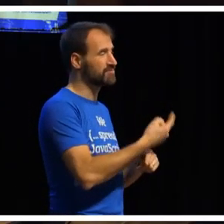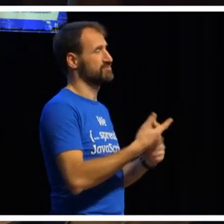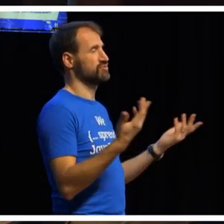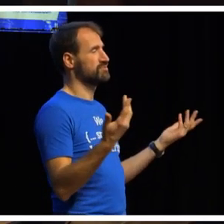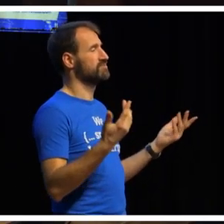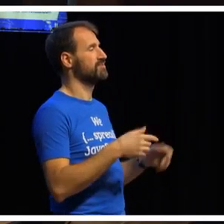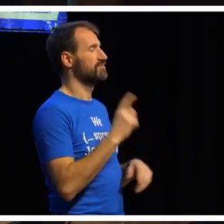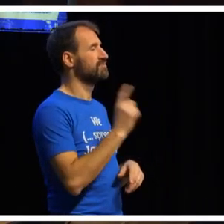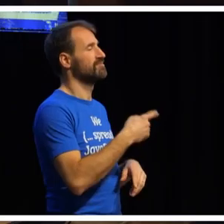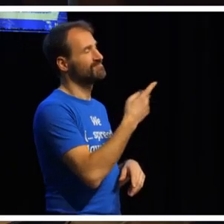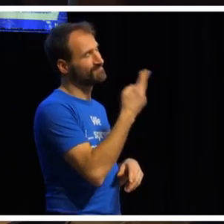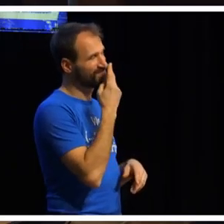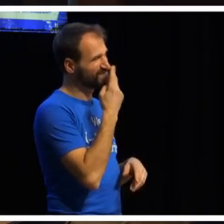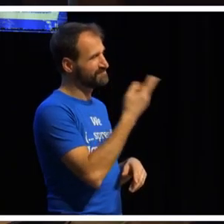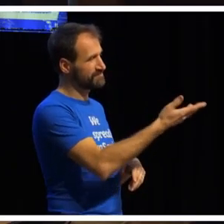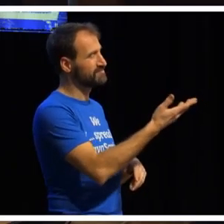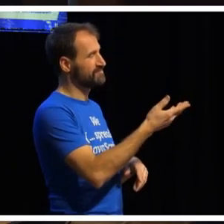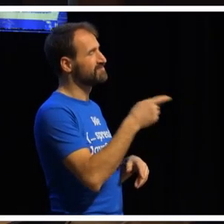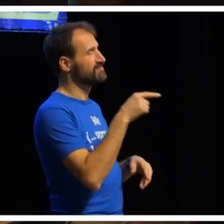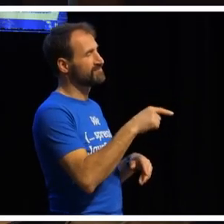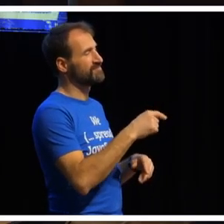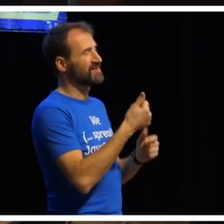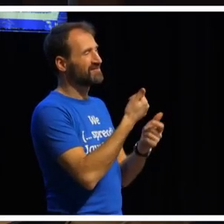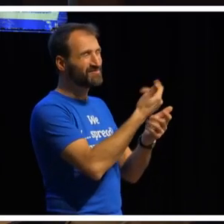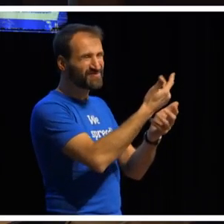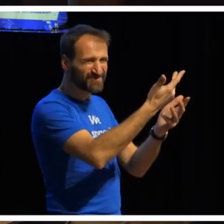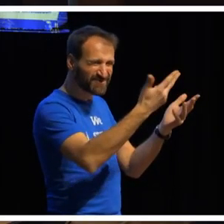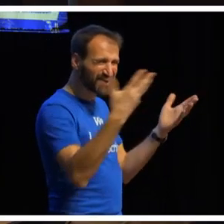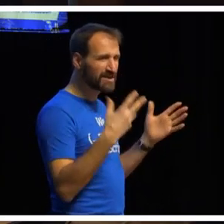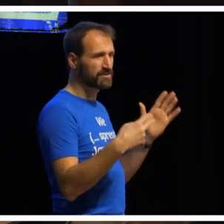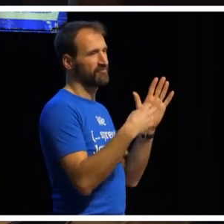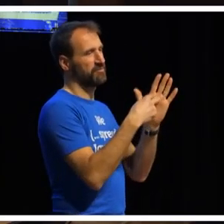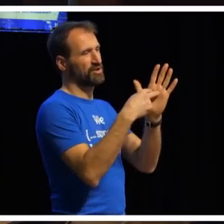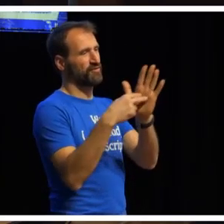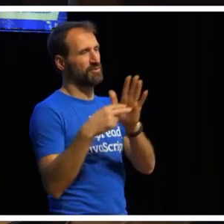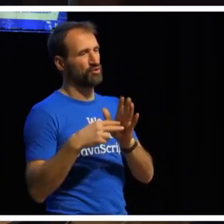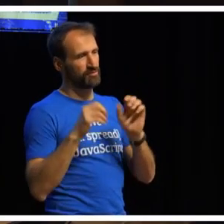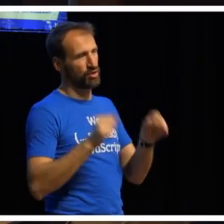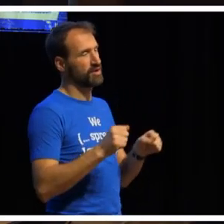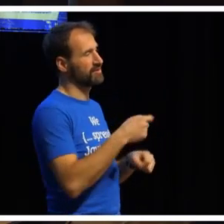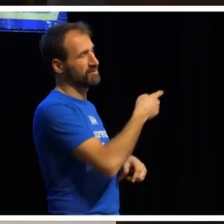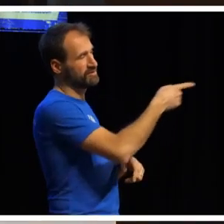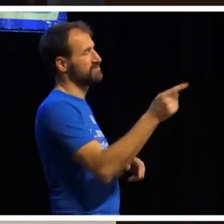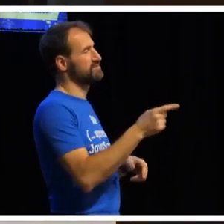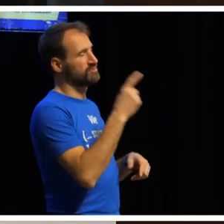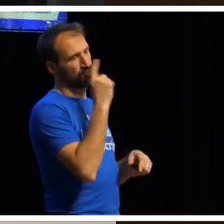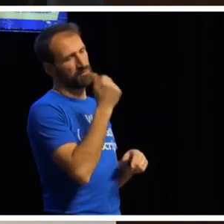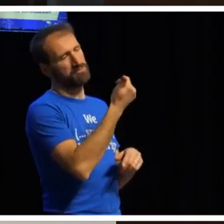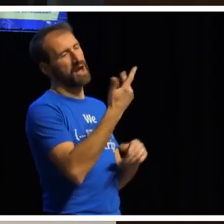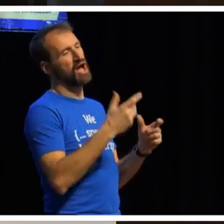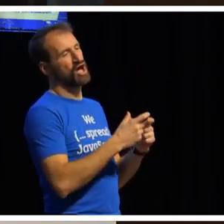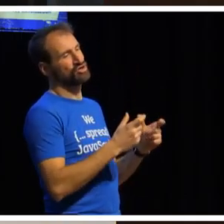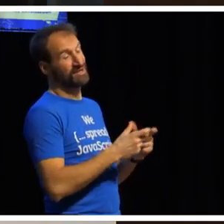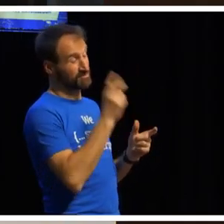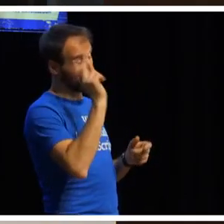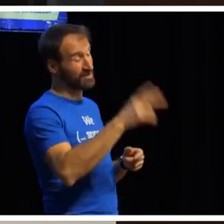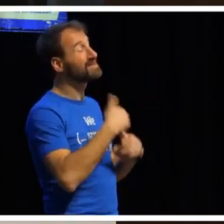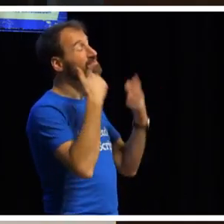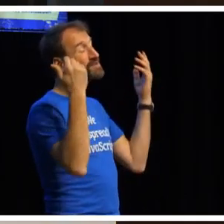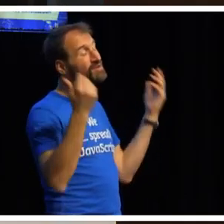open source, so it's available for a whole bunch of other stuff. This is actually, these are just the boards I have in my shelf. There are loads more that are